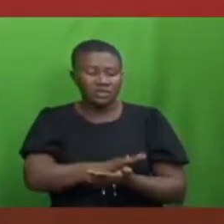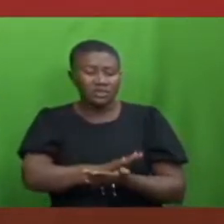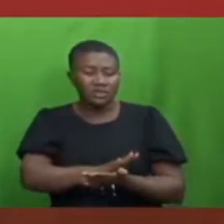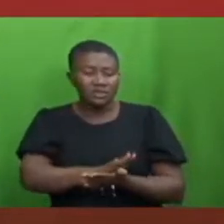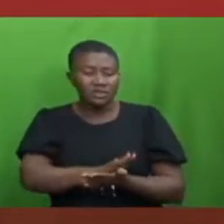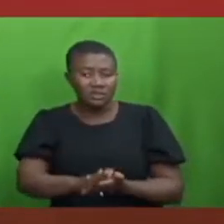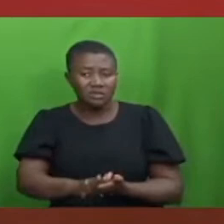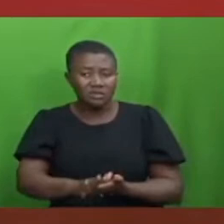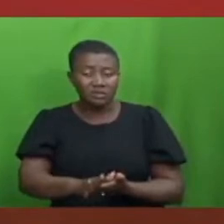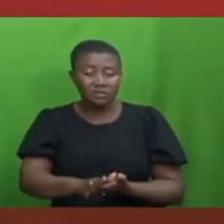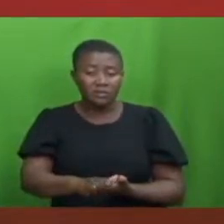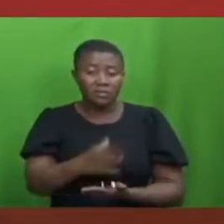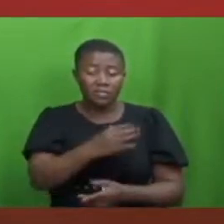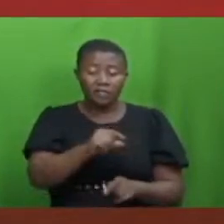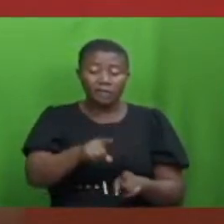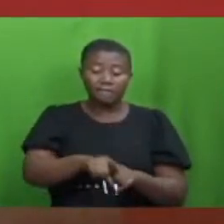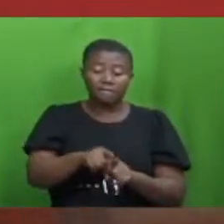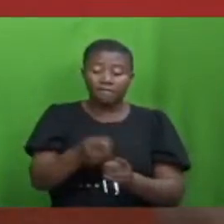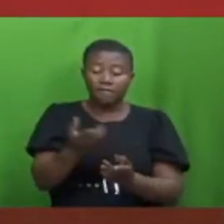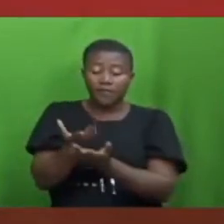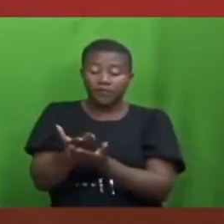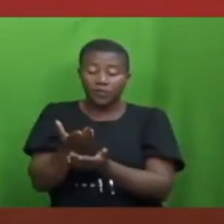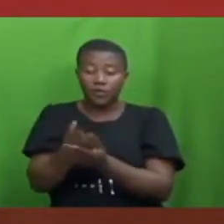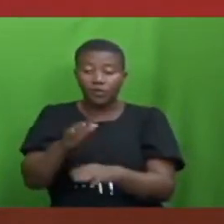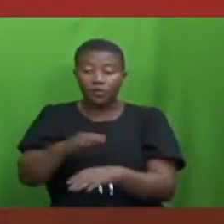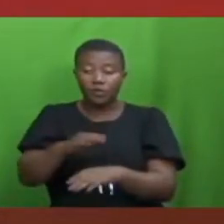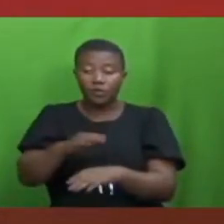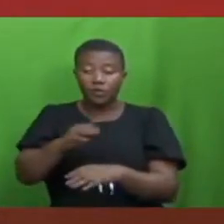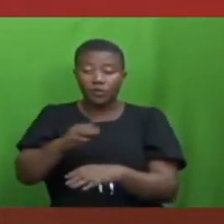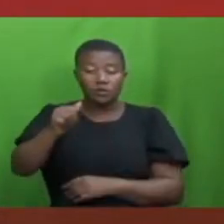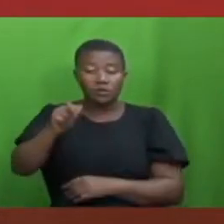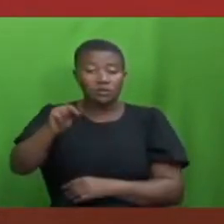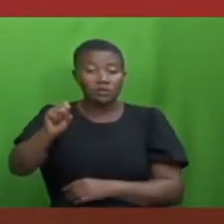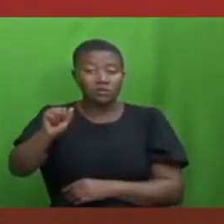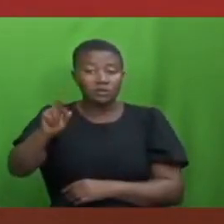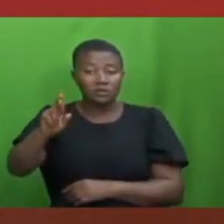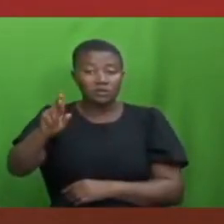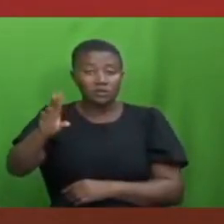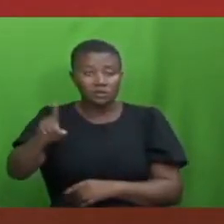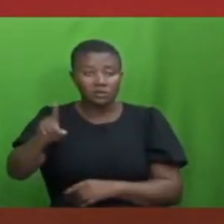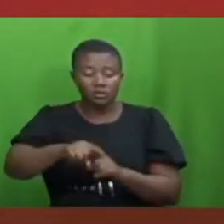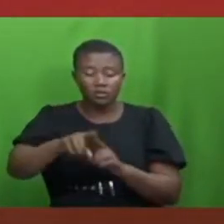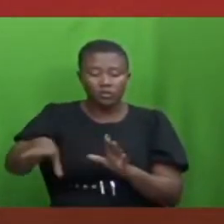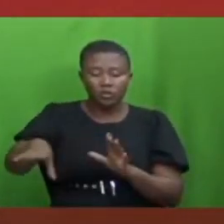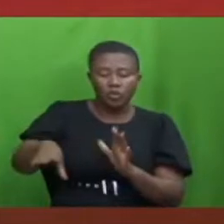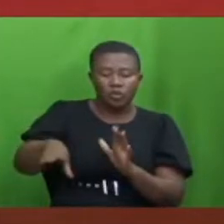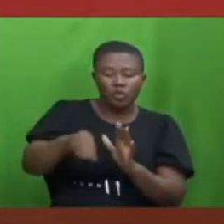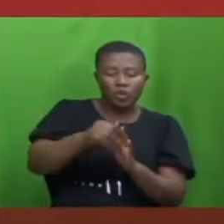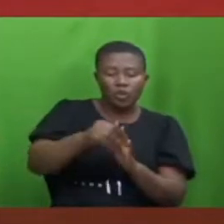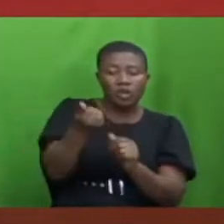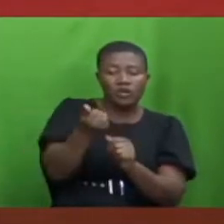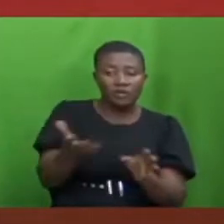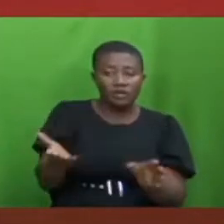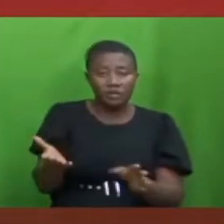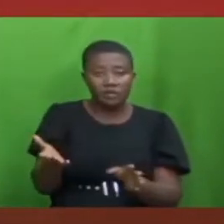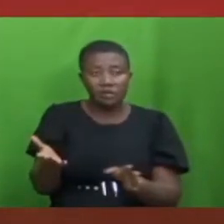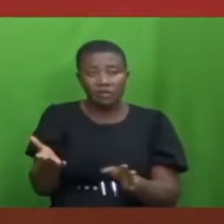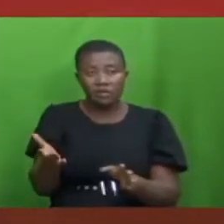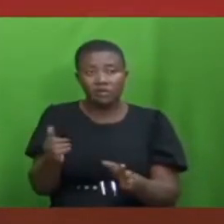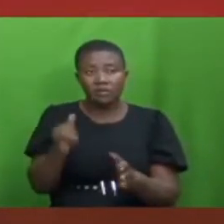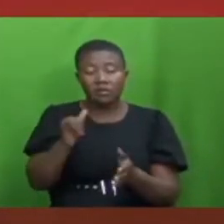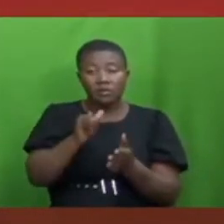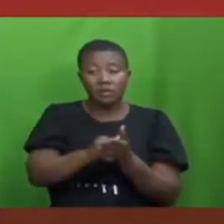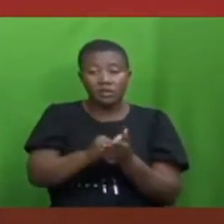heard you, but you know that he did state clearly and call on the Hansard